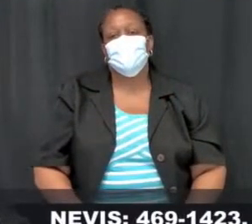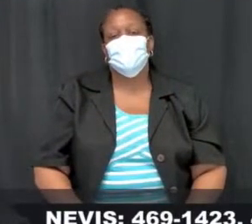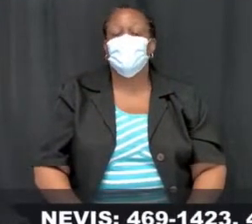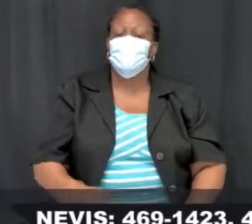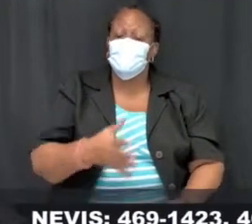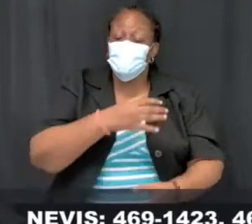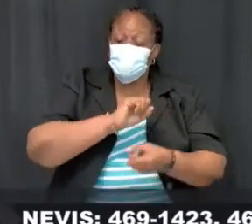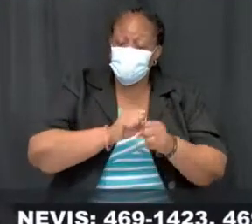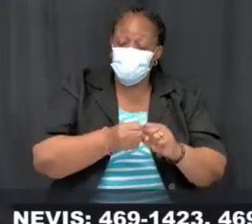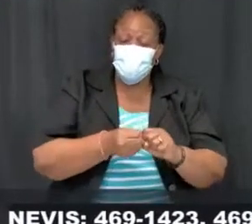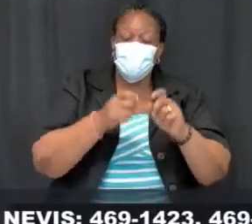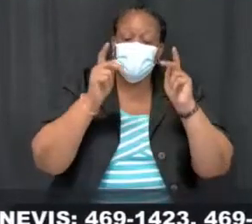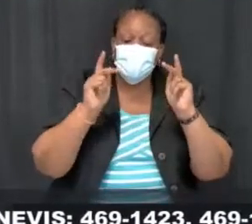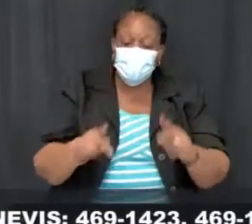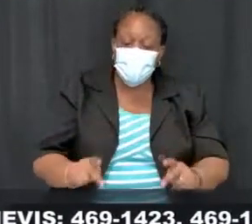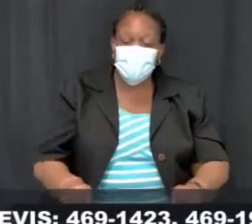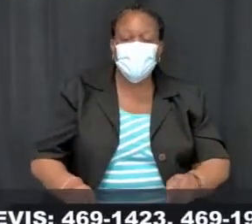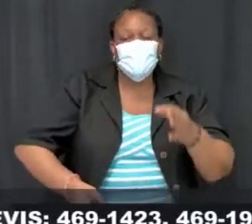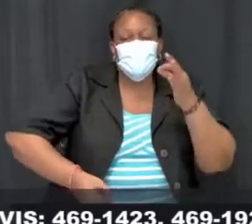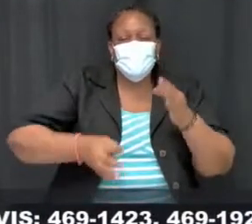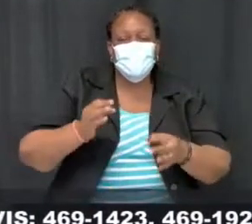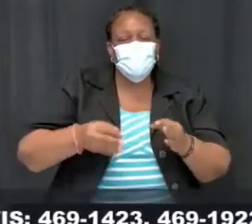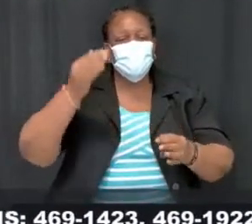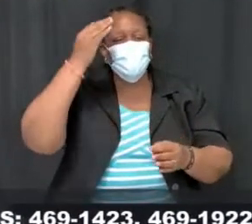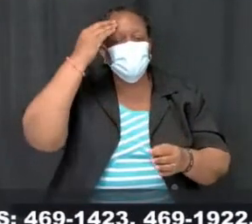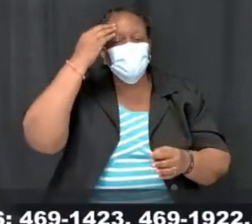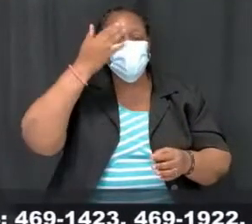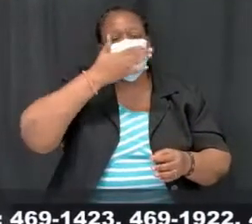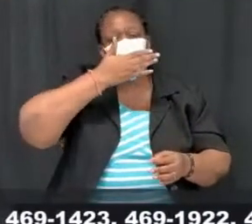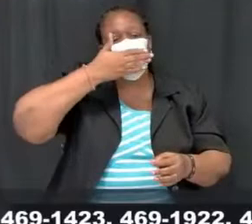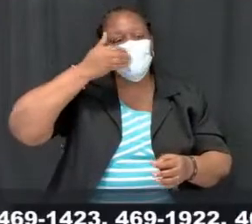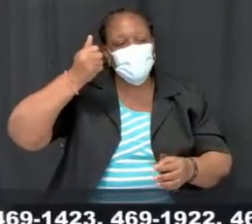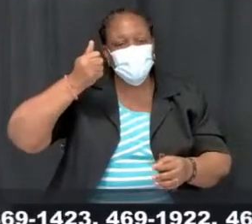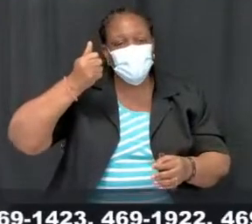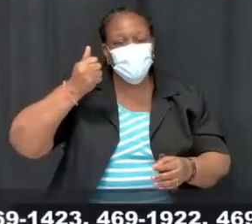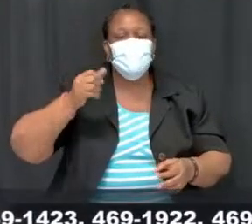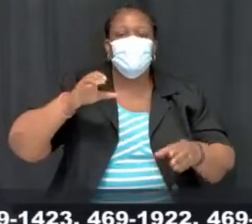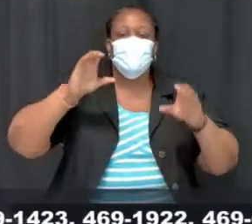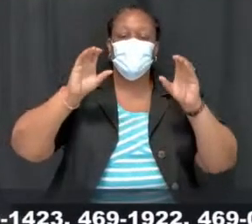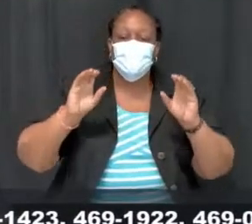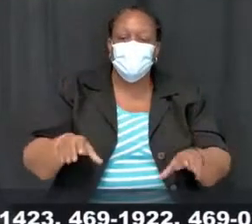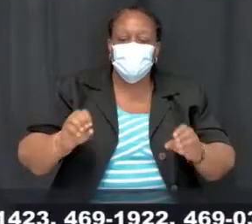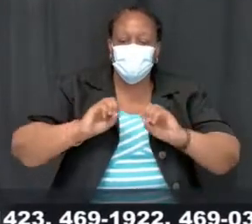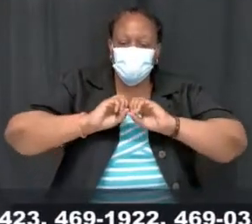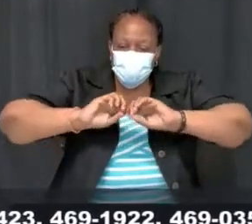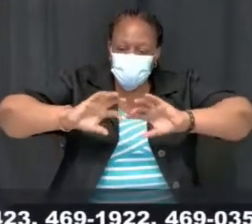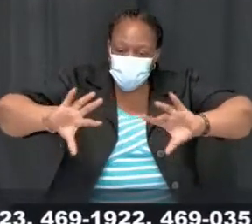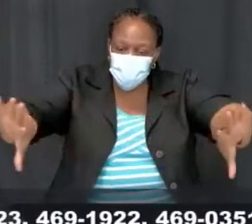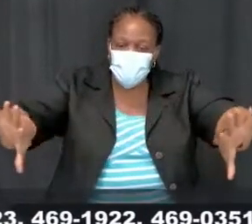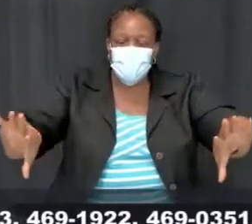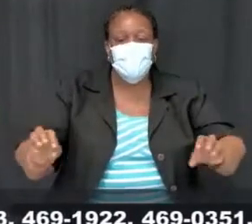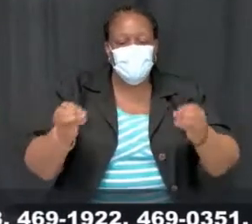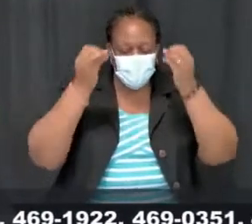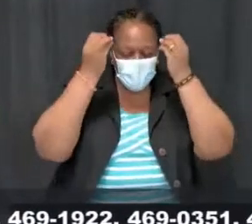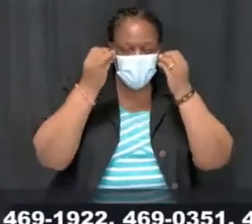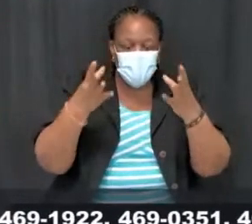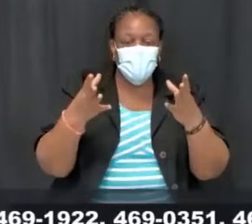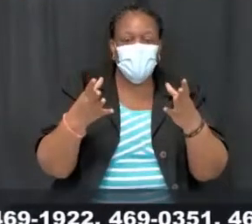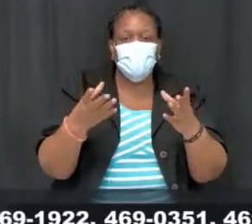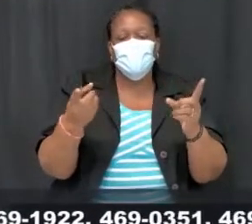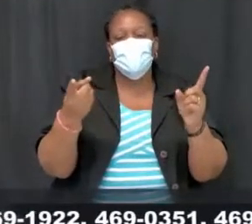a platform. If you know better and you have a platform to spread information out there, you need to desist from